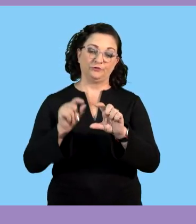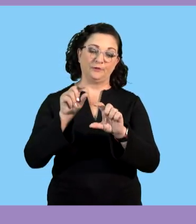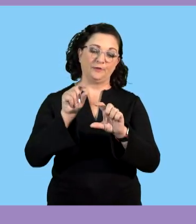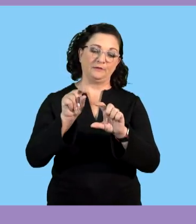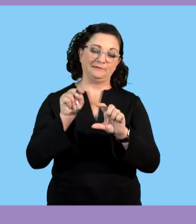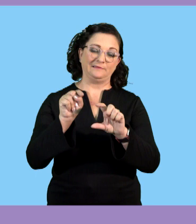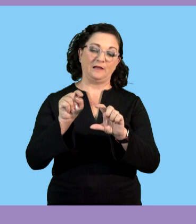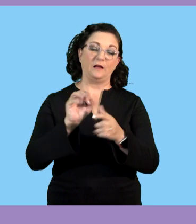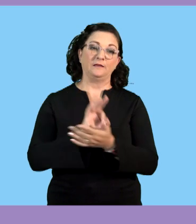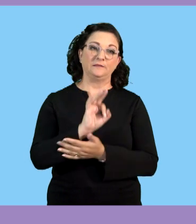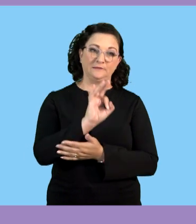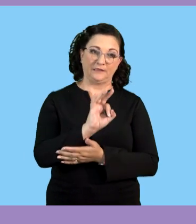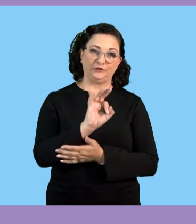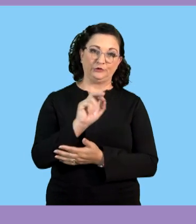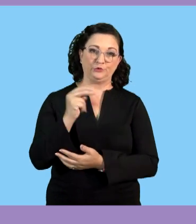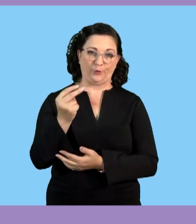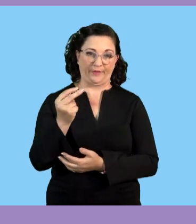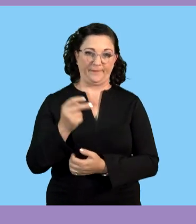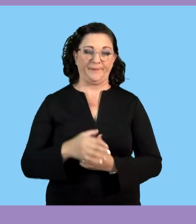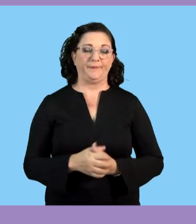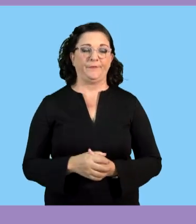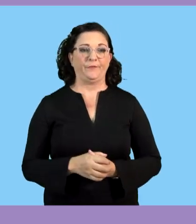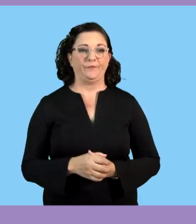be 13 squared.